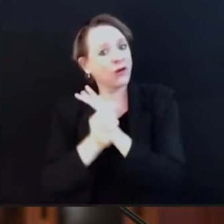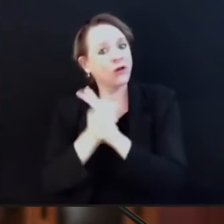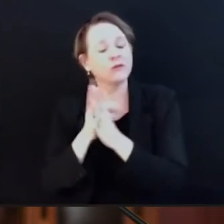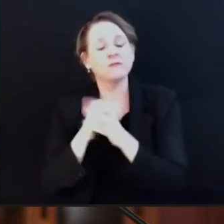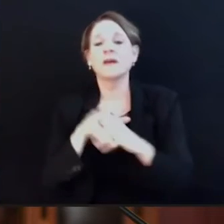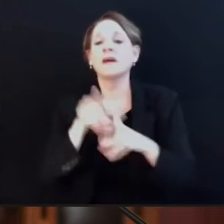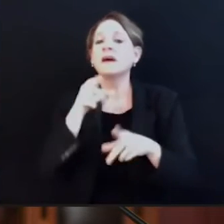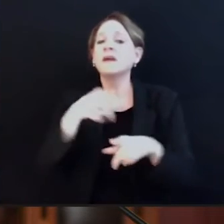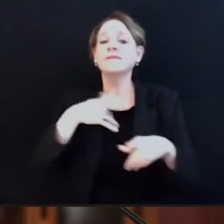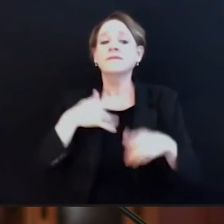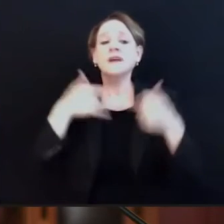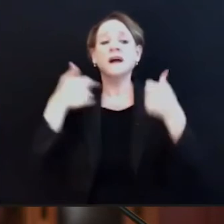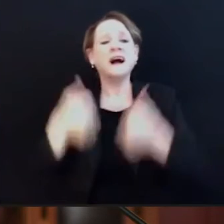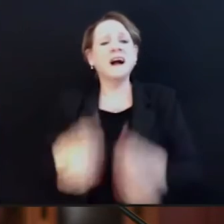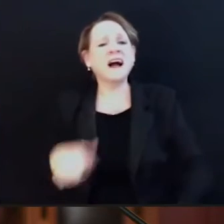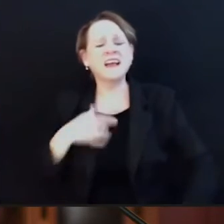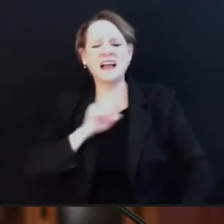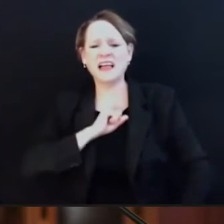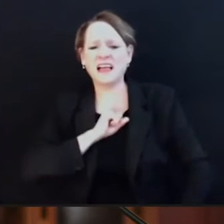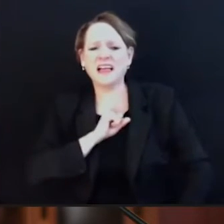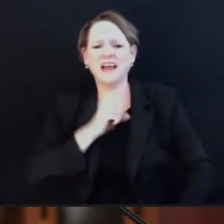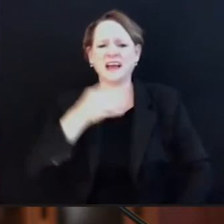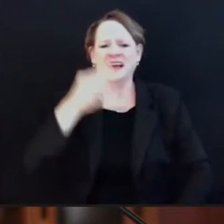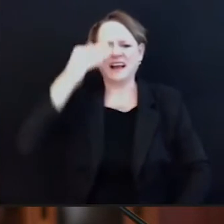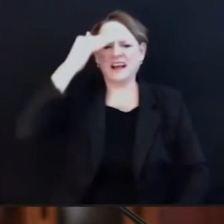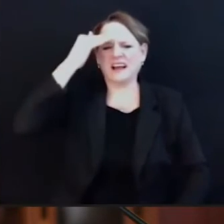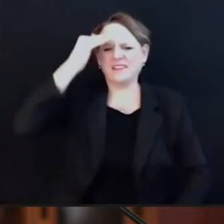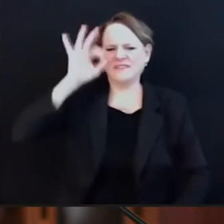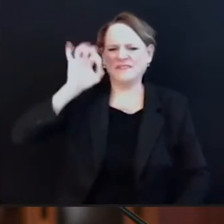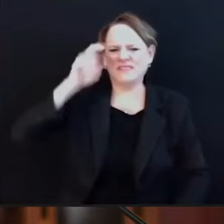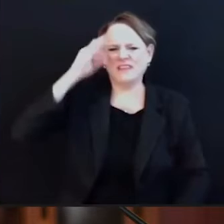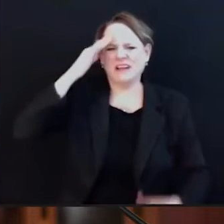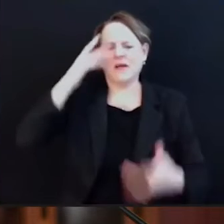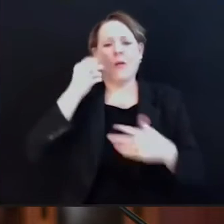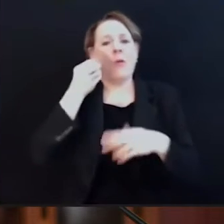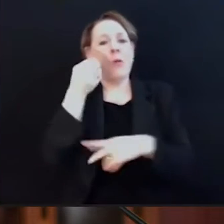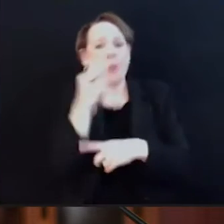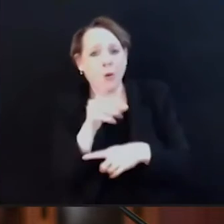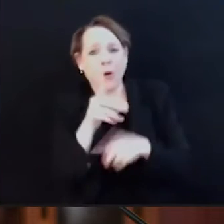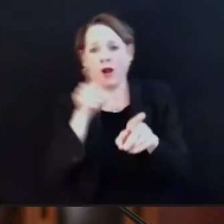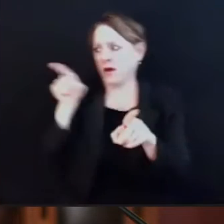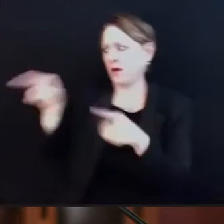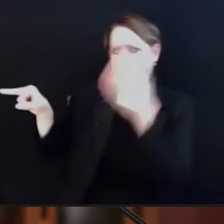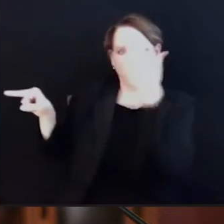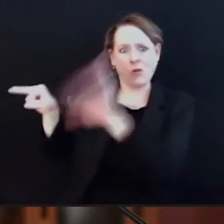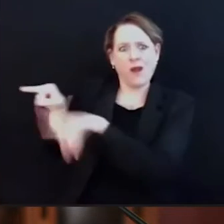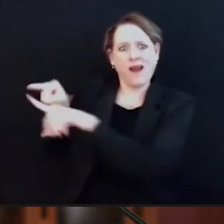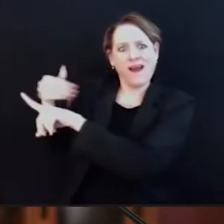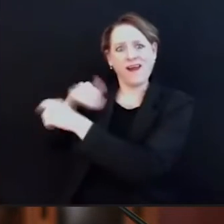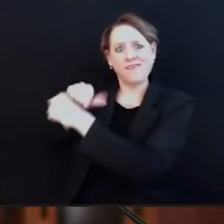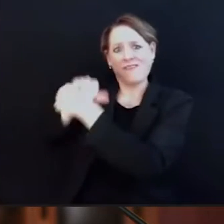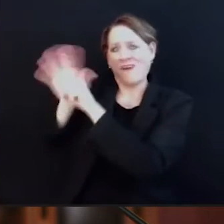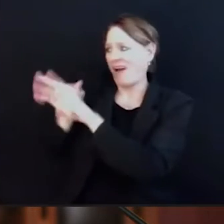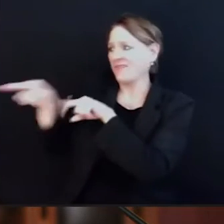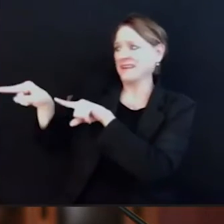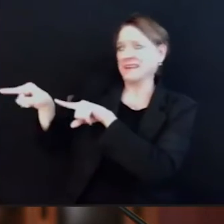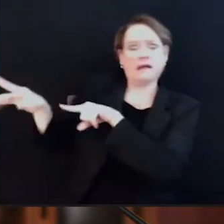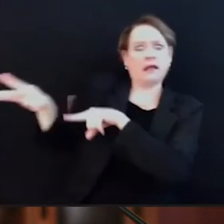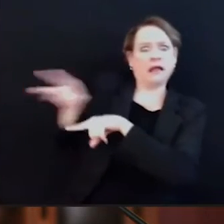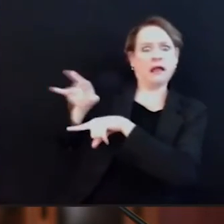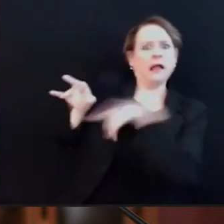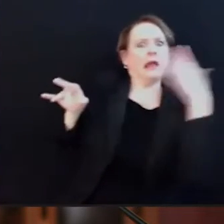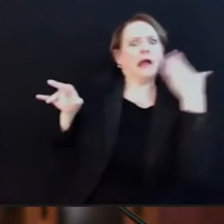tested. Quarantine while you wait for your results. Isolate from the people you live with if you